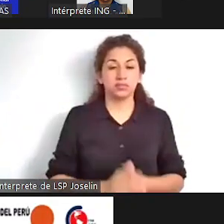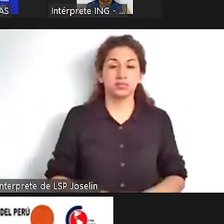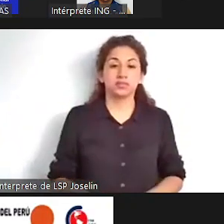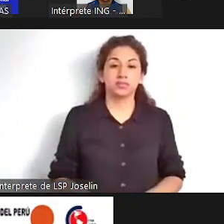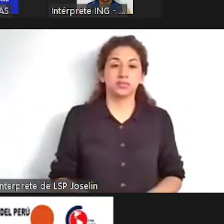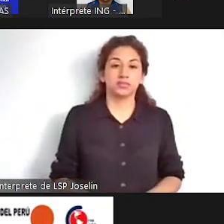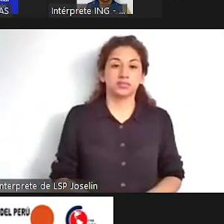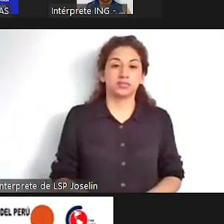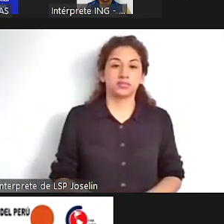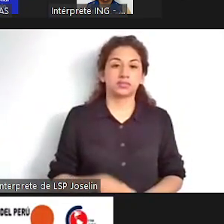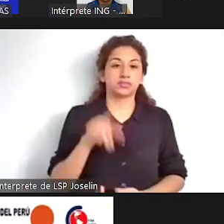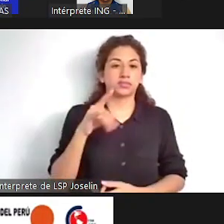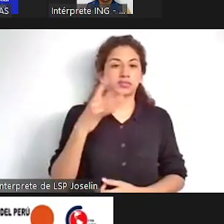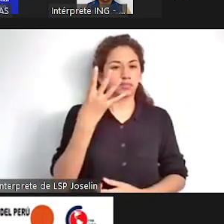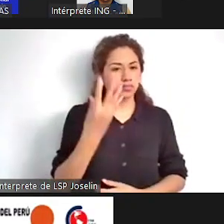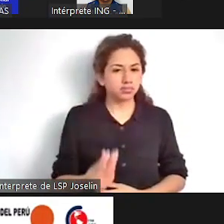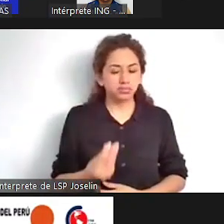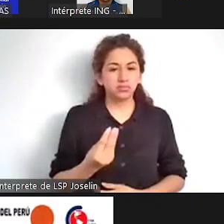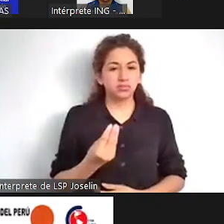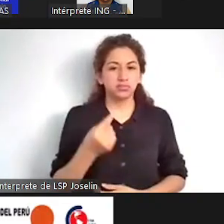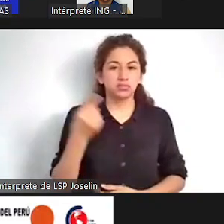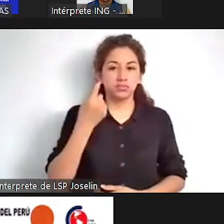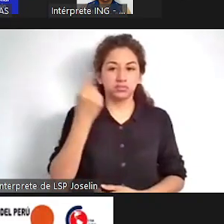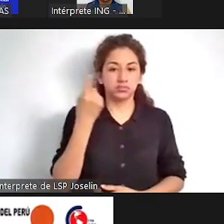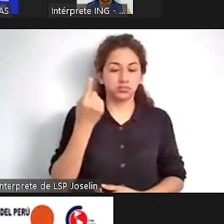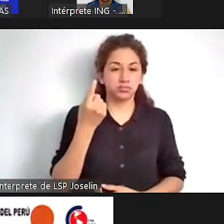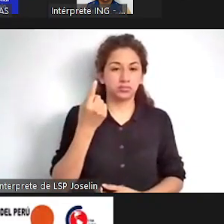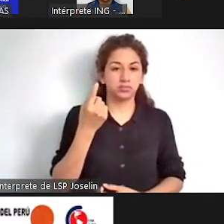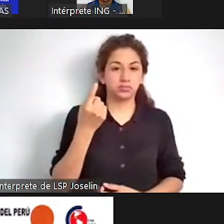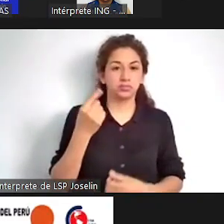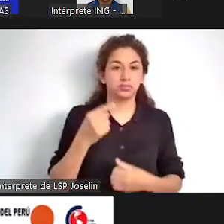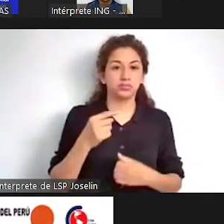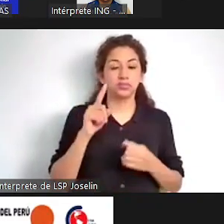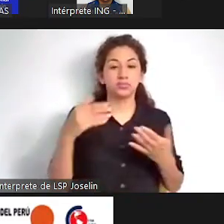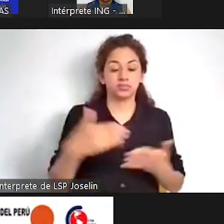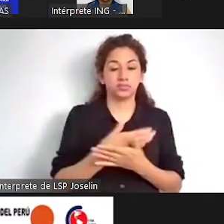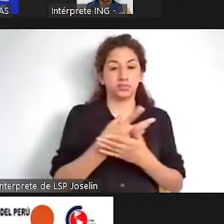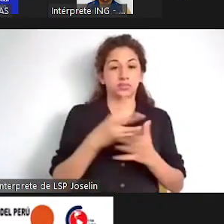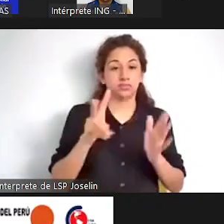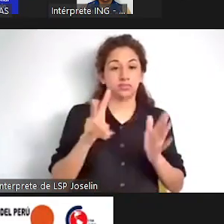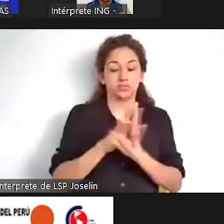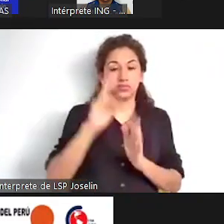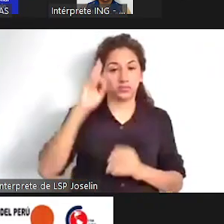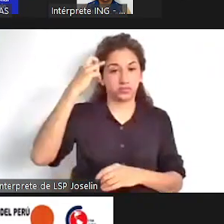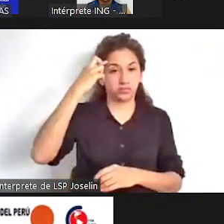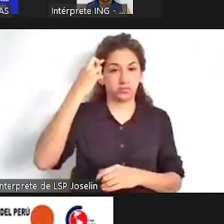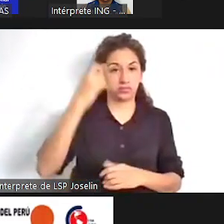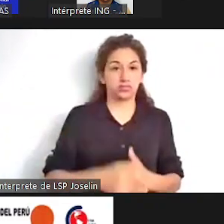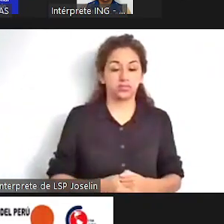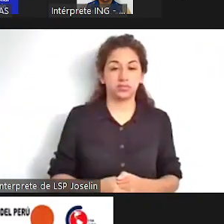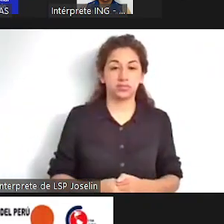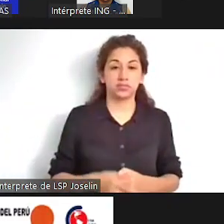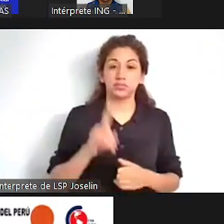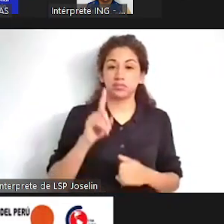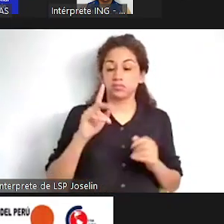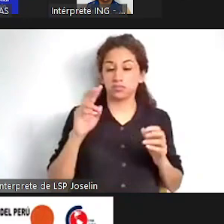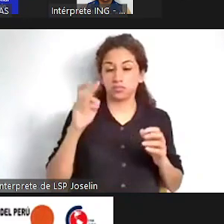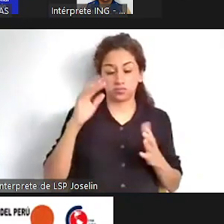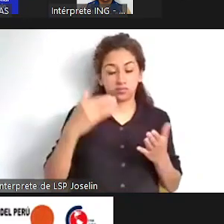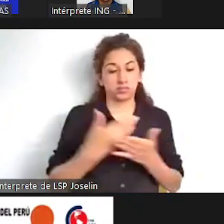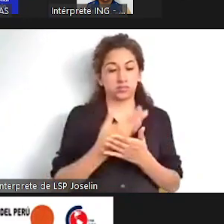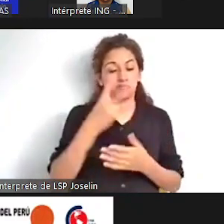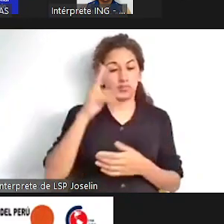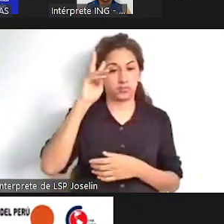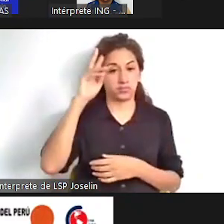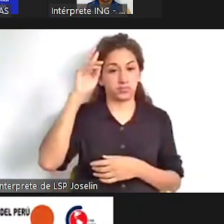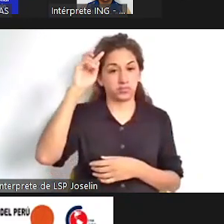that is all that we ask for i think that we want to ultimately uh see them have a political